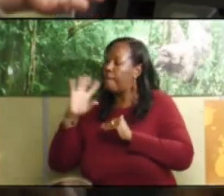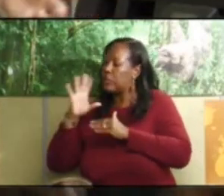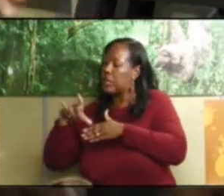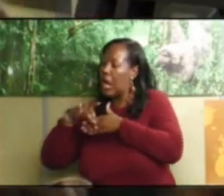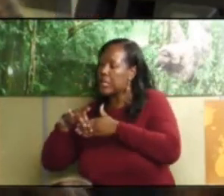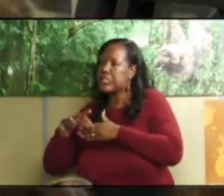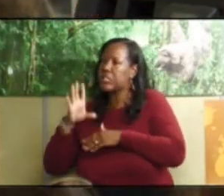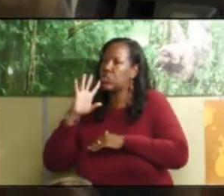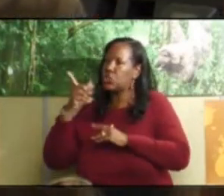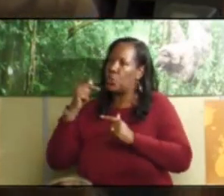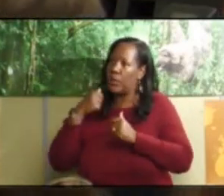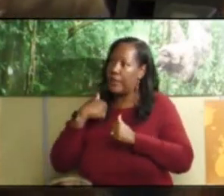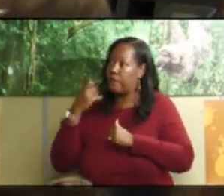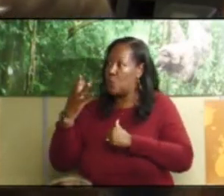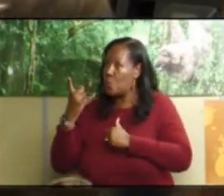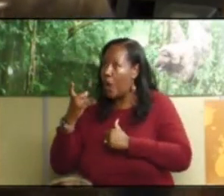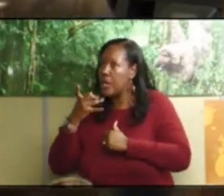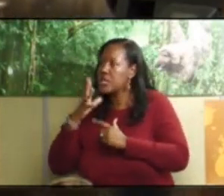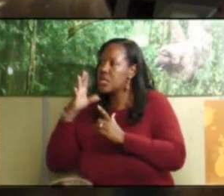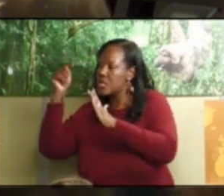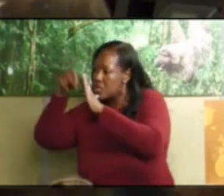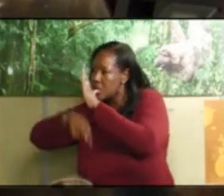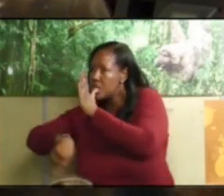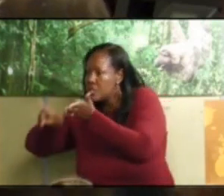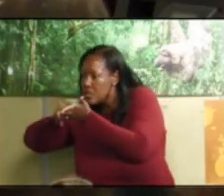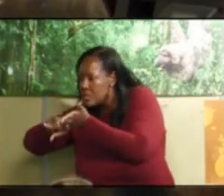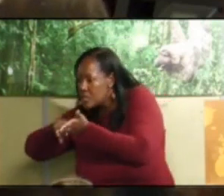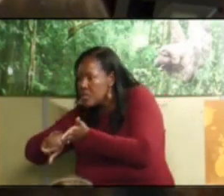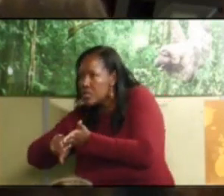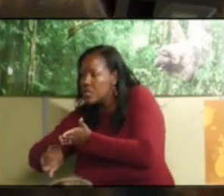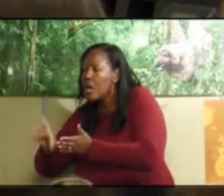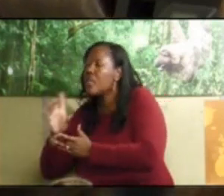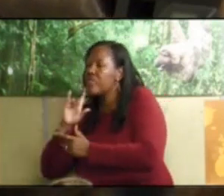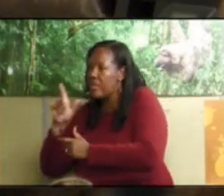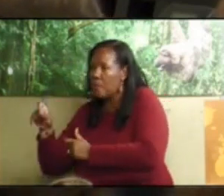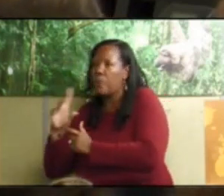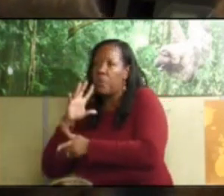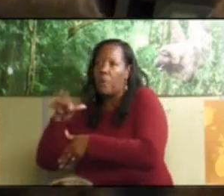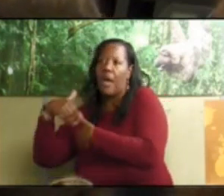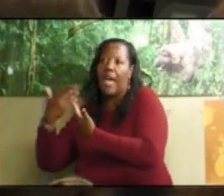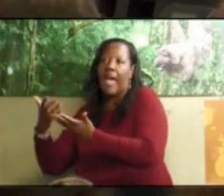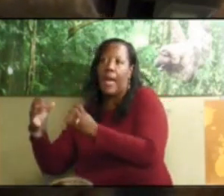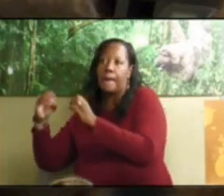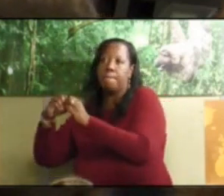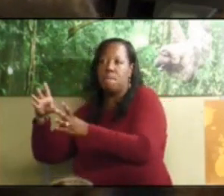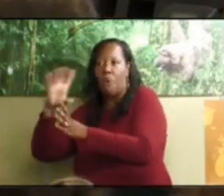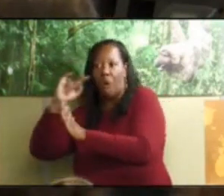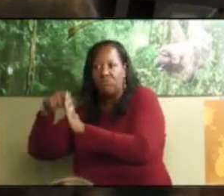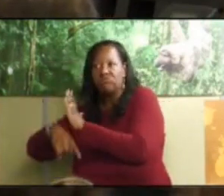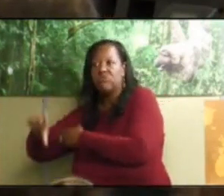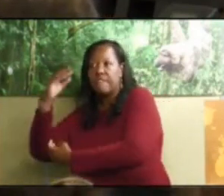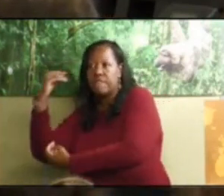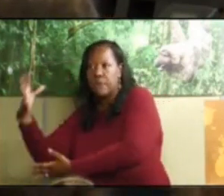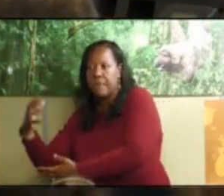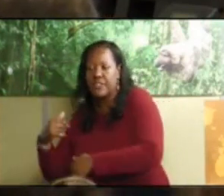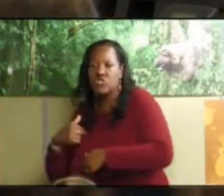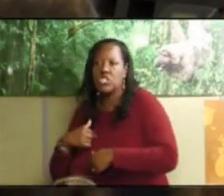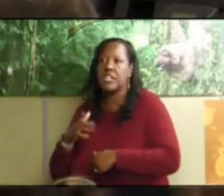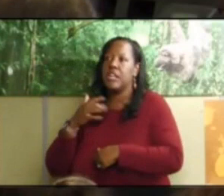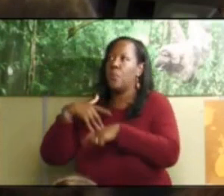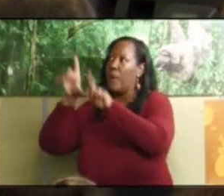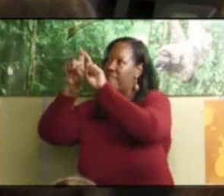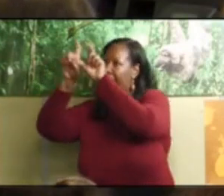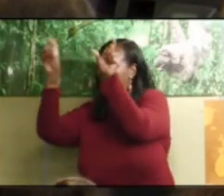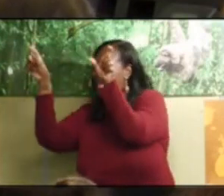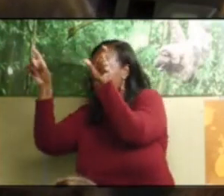dive deeper, and so that's partly in how we have a hierarchy of information, and we draw visitors in with headlines